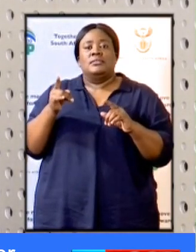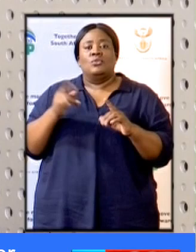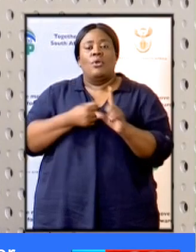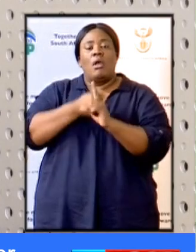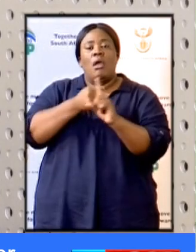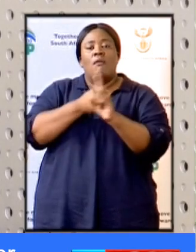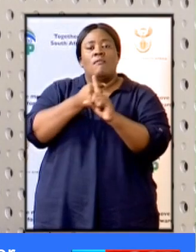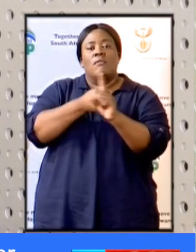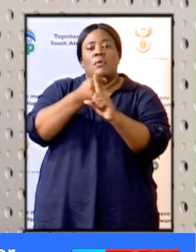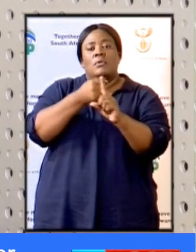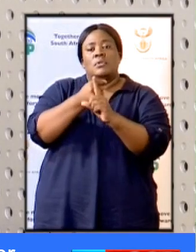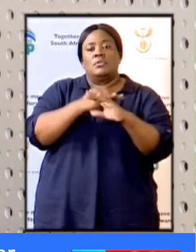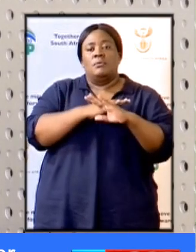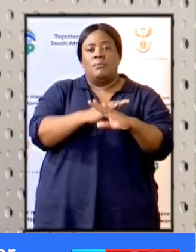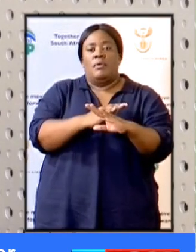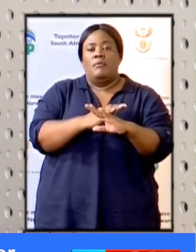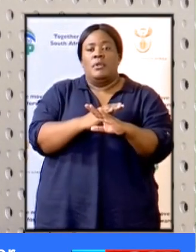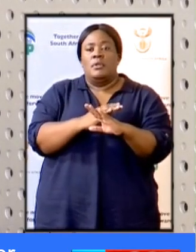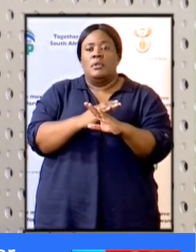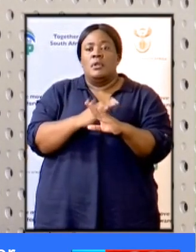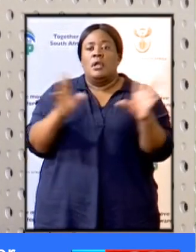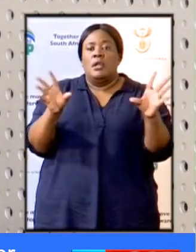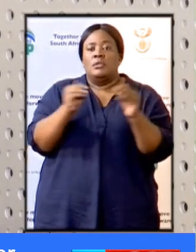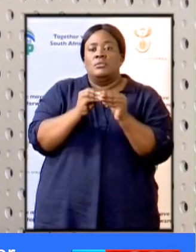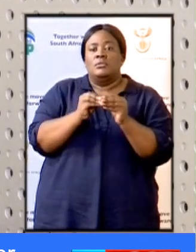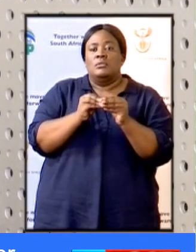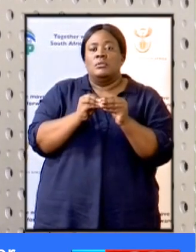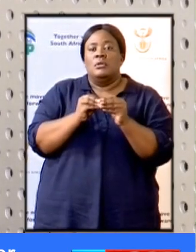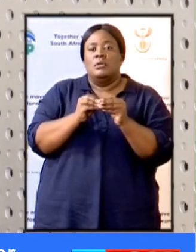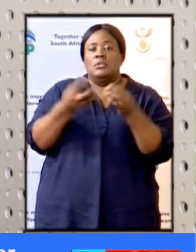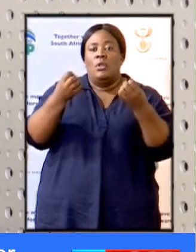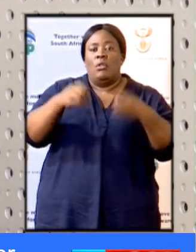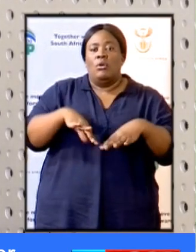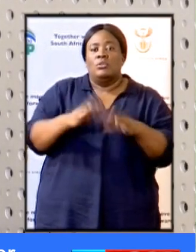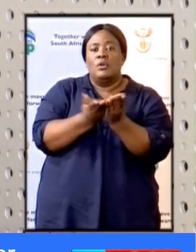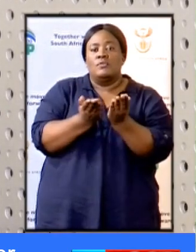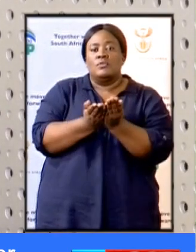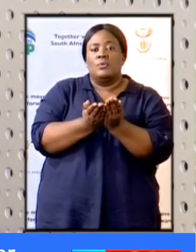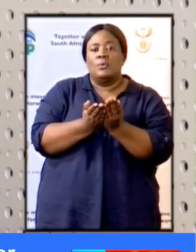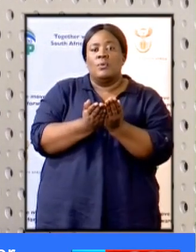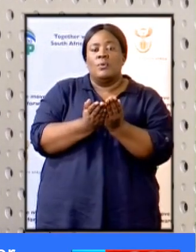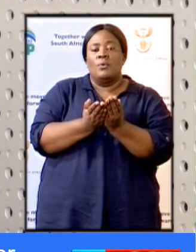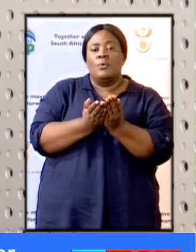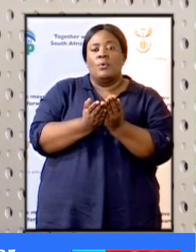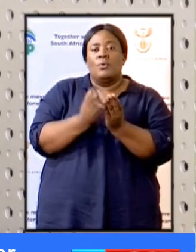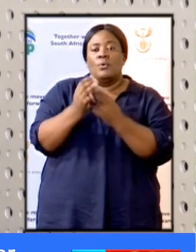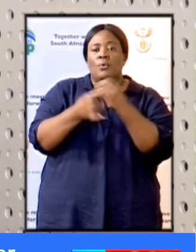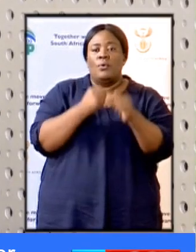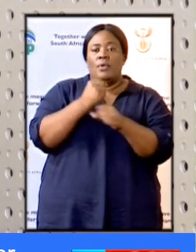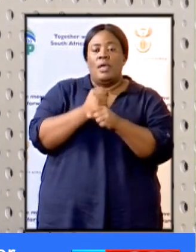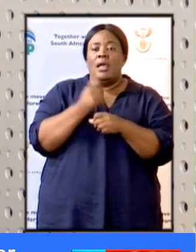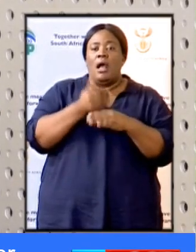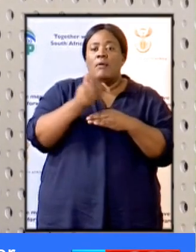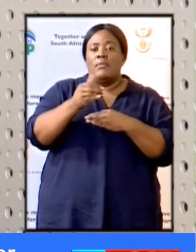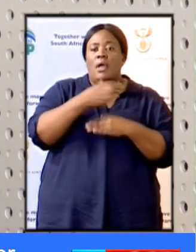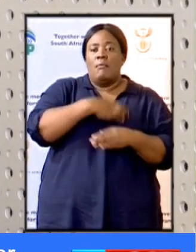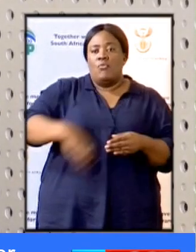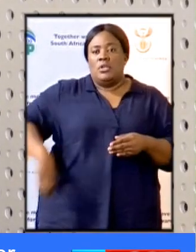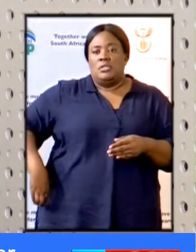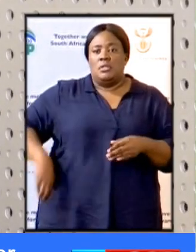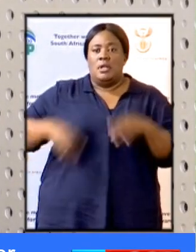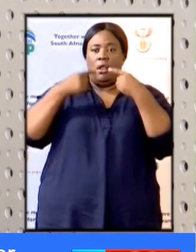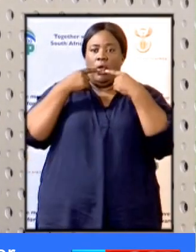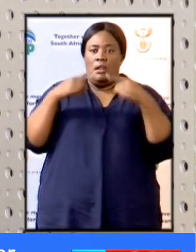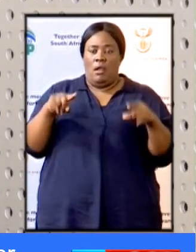to prevent a total loss of school year since the lockdown was announced by the President. The